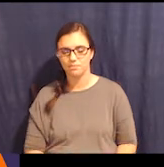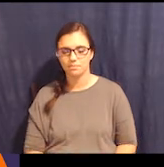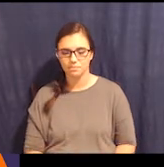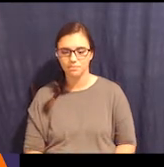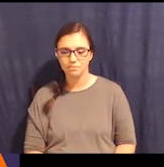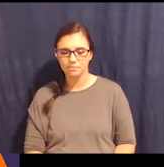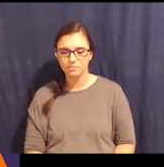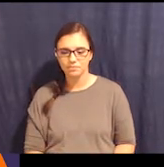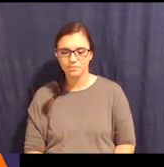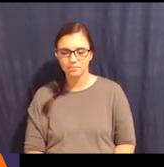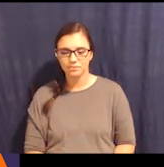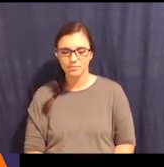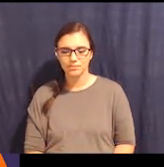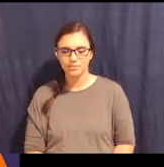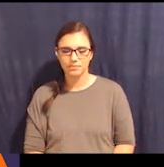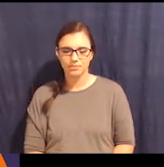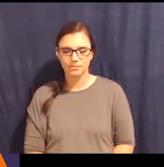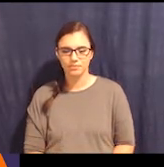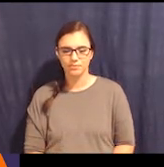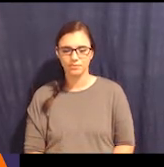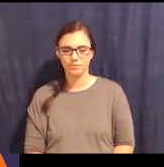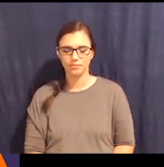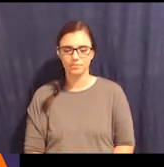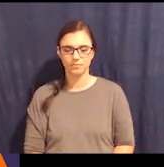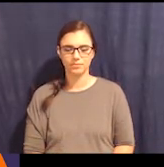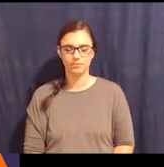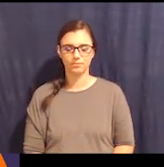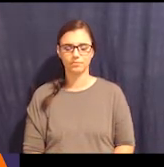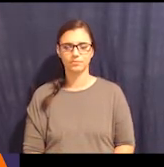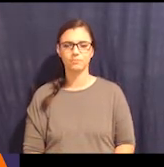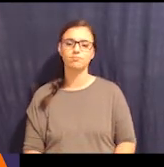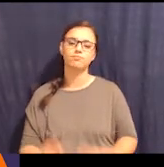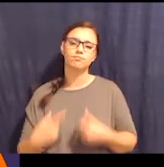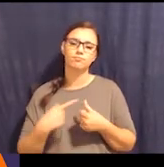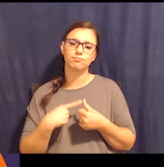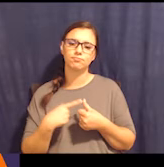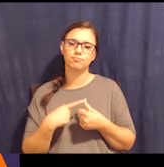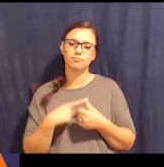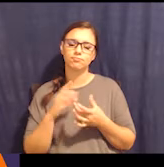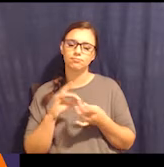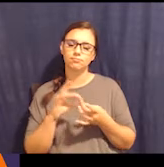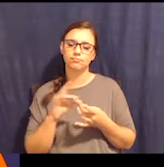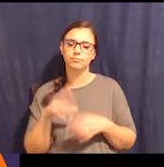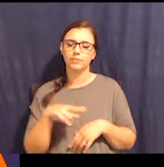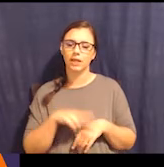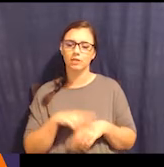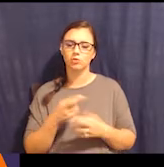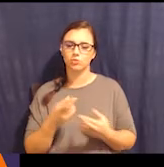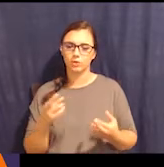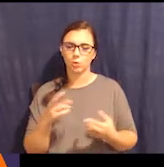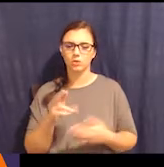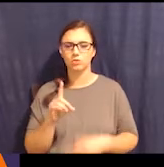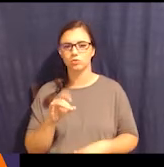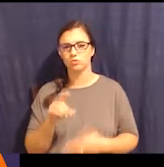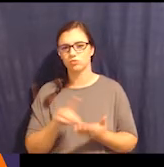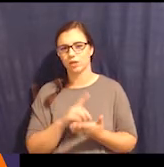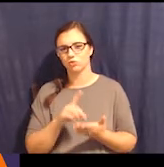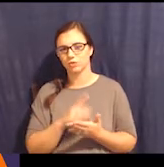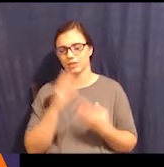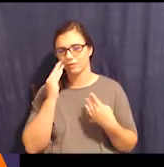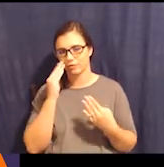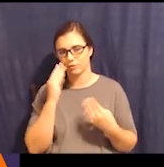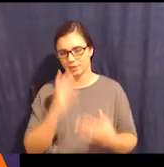First, we're going to go over the national resources and directories of information. The National Mental